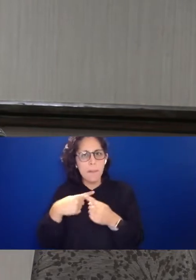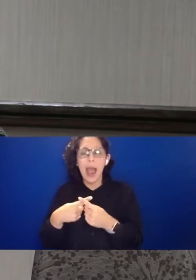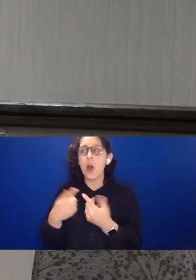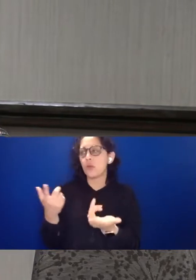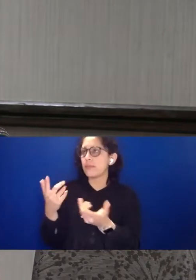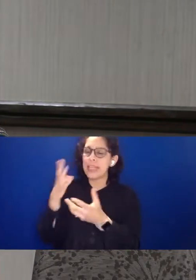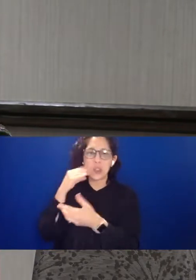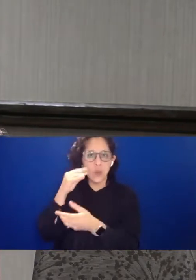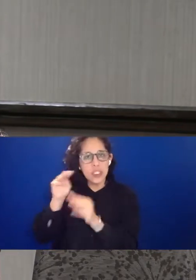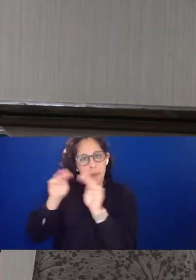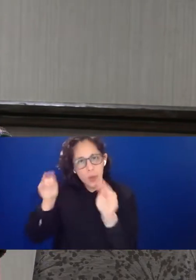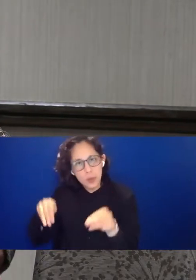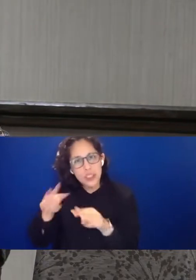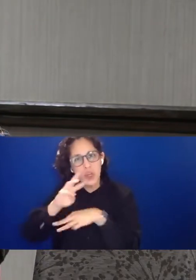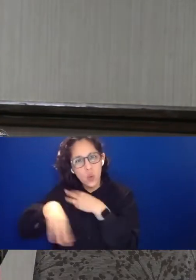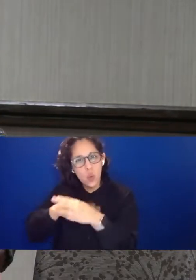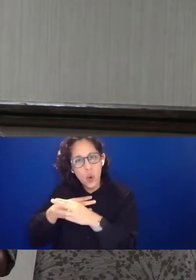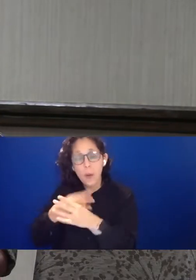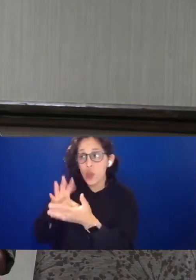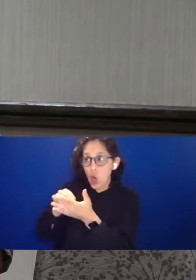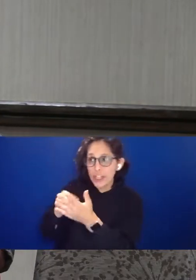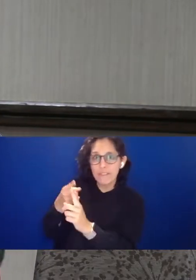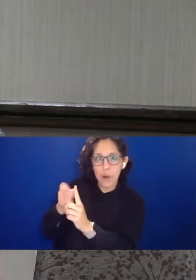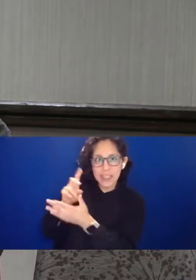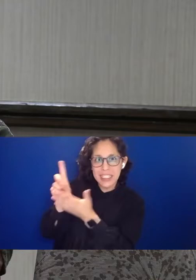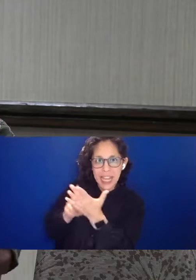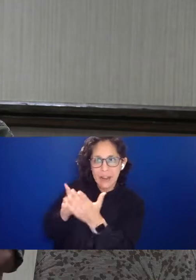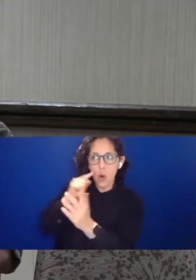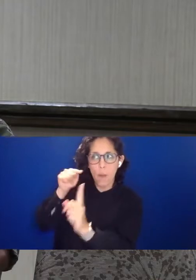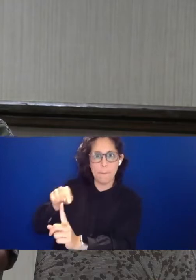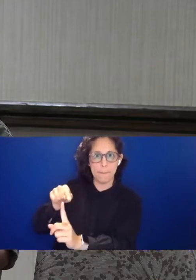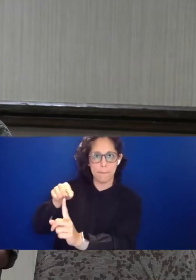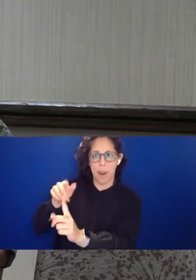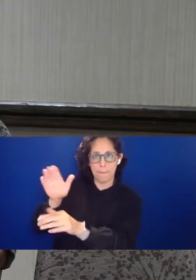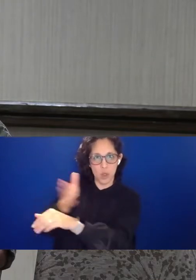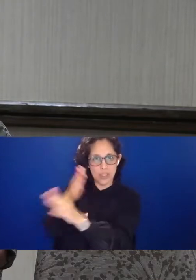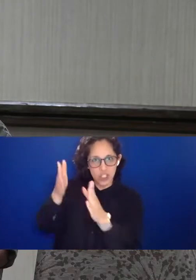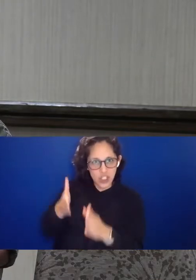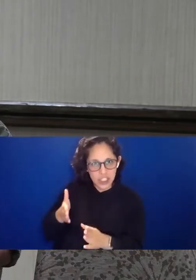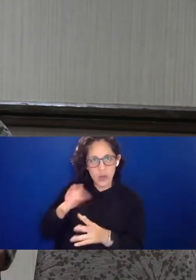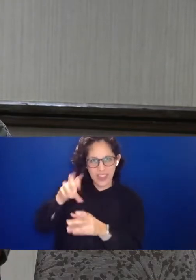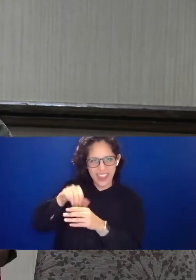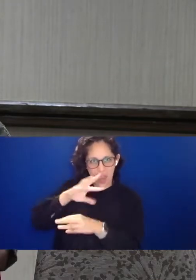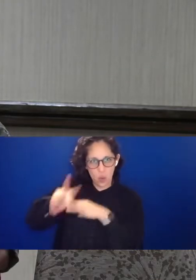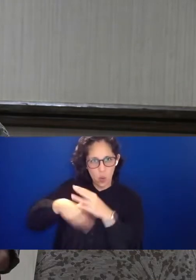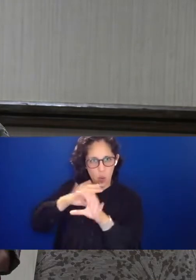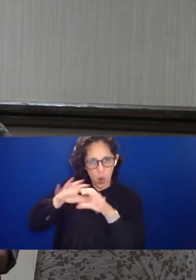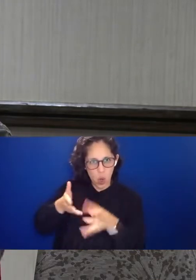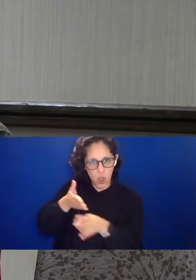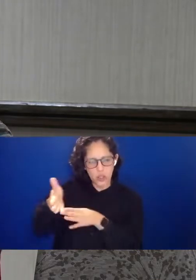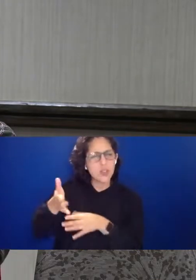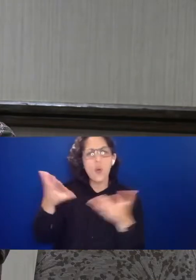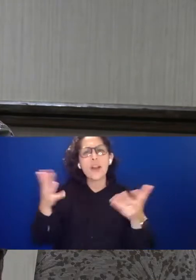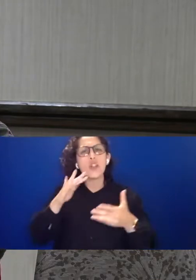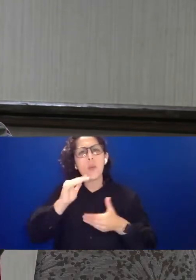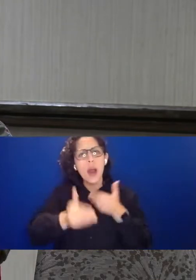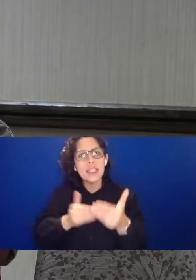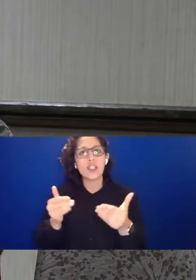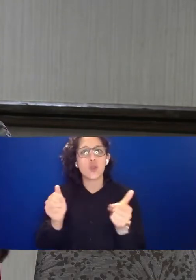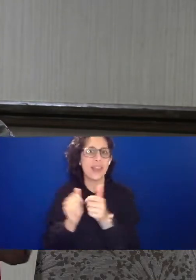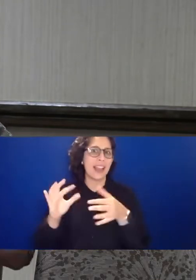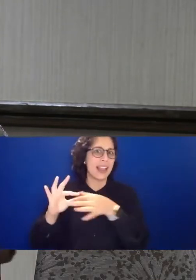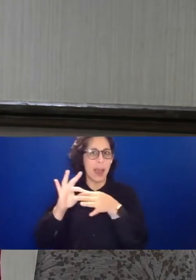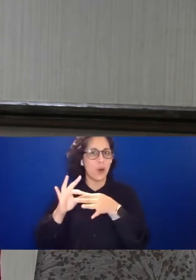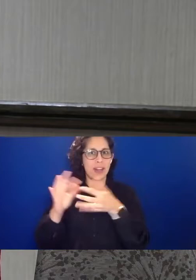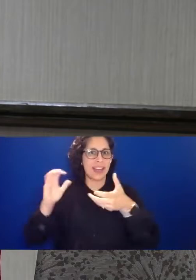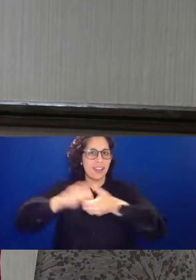learning scenic design from folks in DJ and music, in that music world. What's been your process of designing with, collaborating with designers and their responses to your